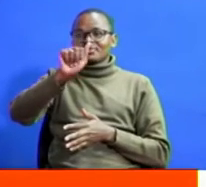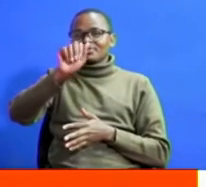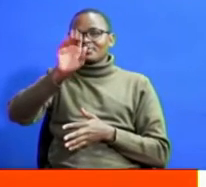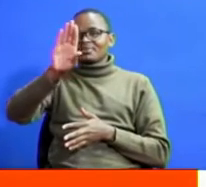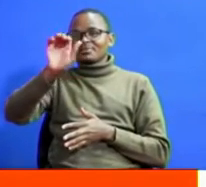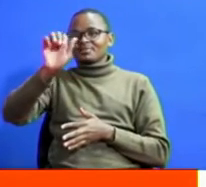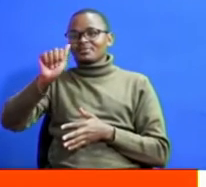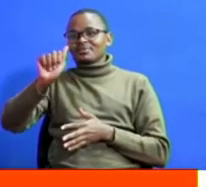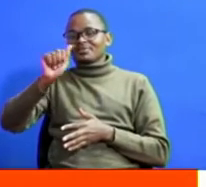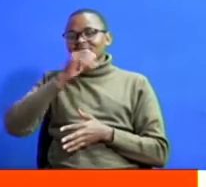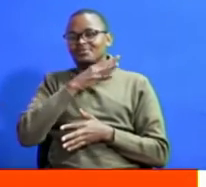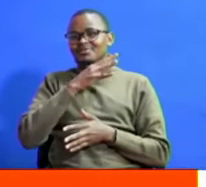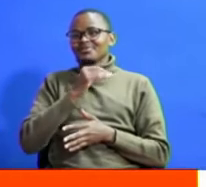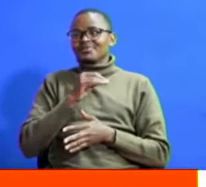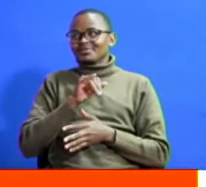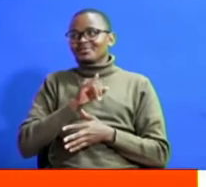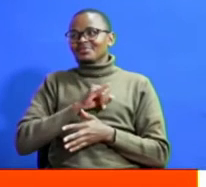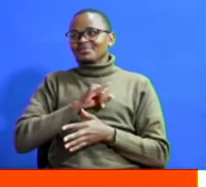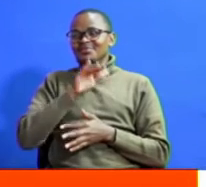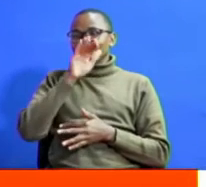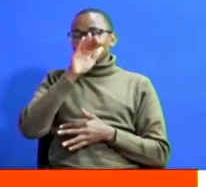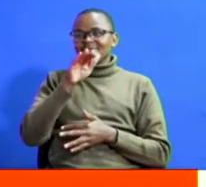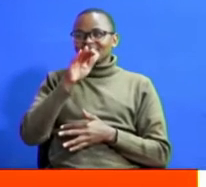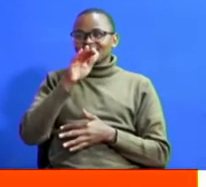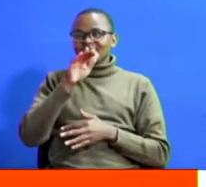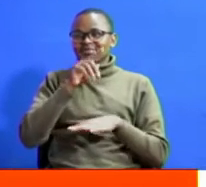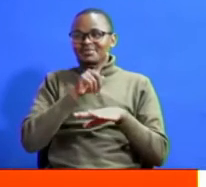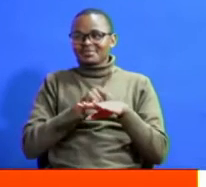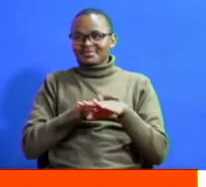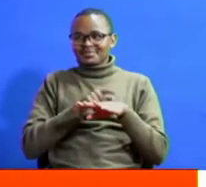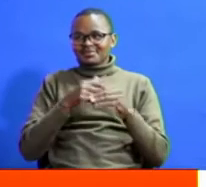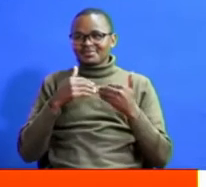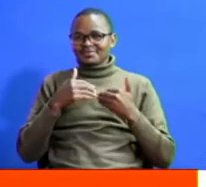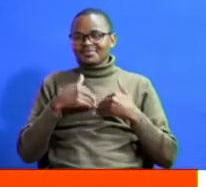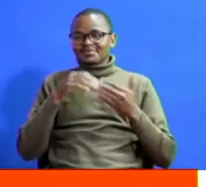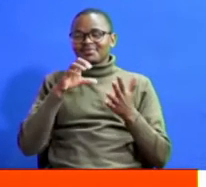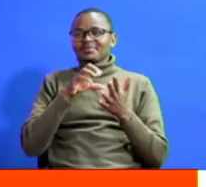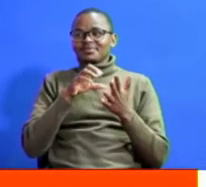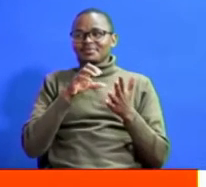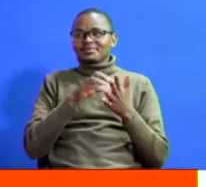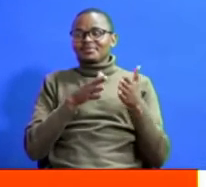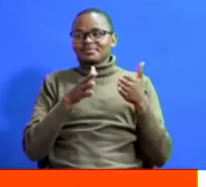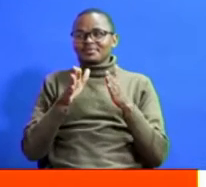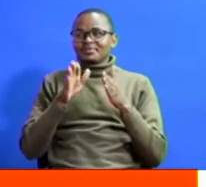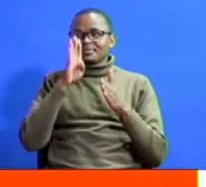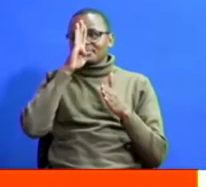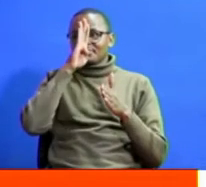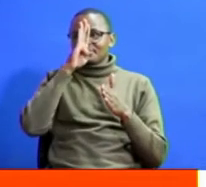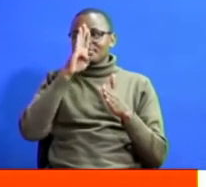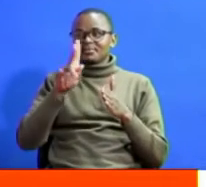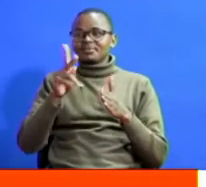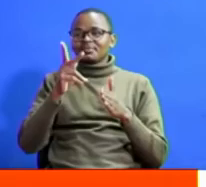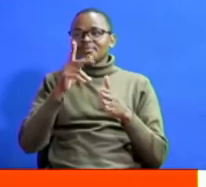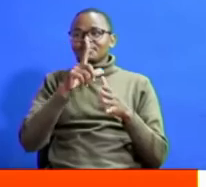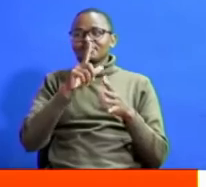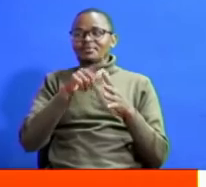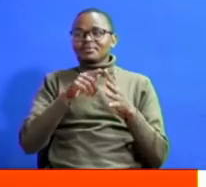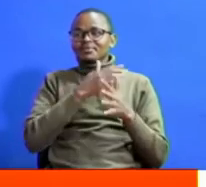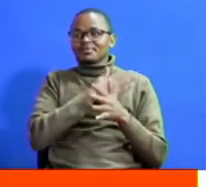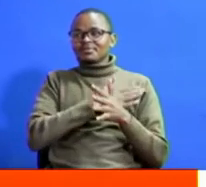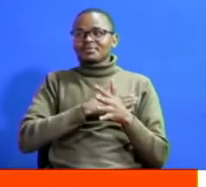Yes. Mm-hmm. And I request you, while you will be having, in case you'll be having an opportunity to be there, the Kenya Kwisha, mm-hmm.